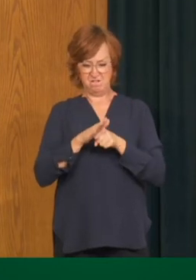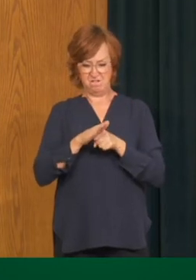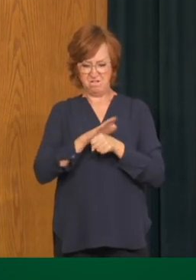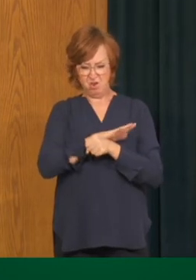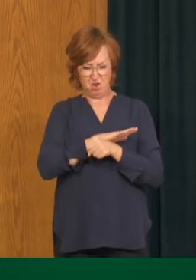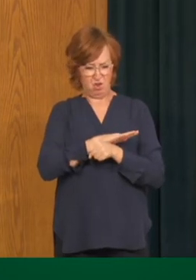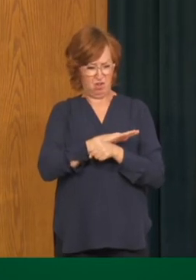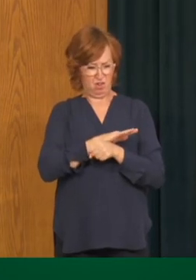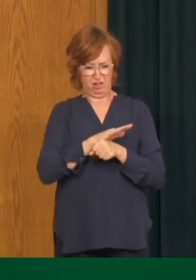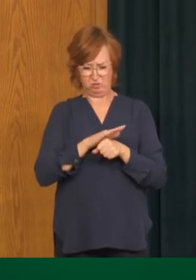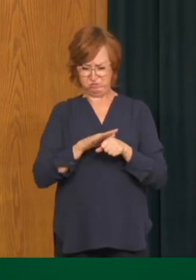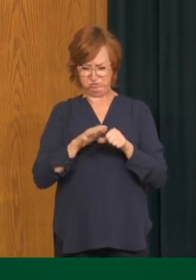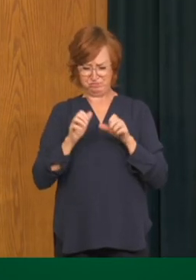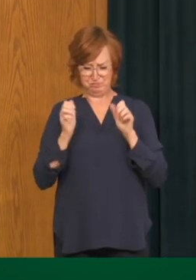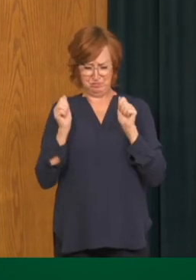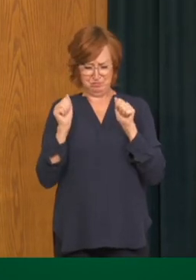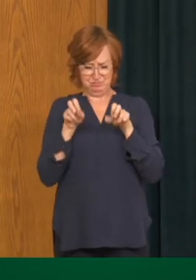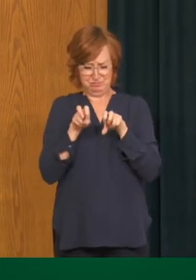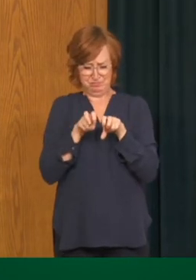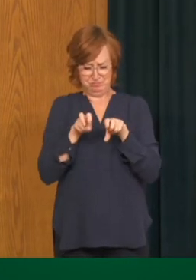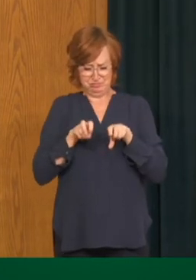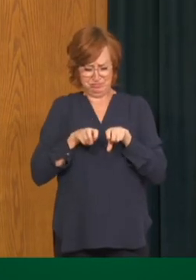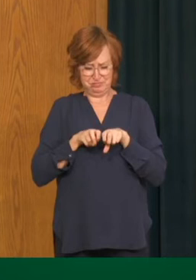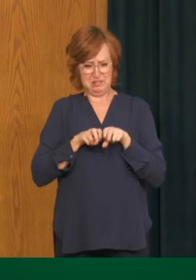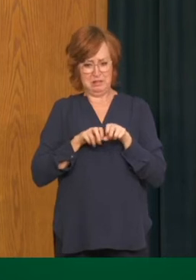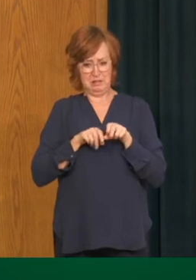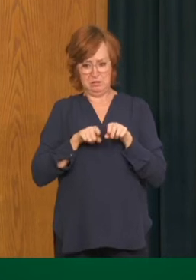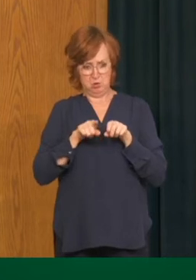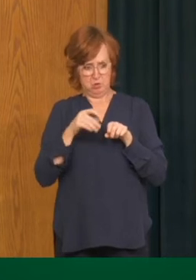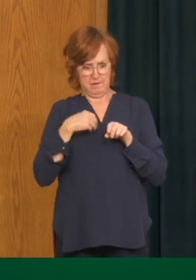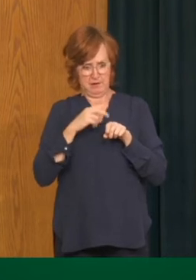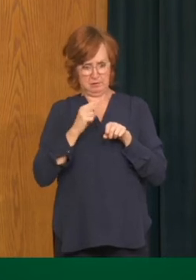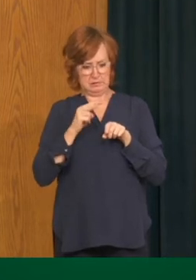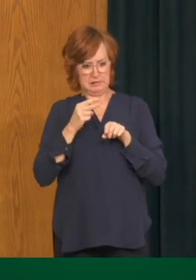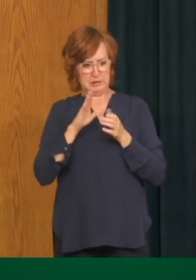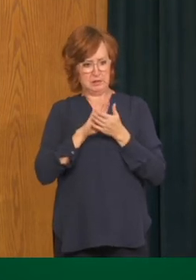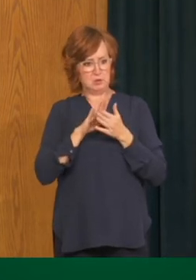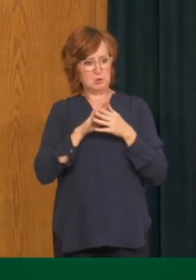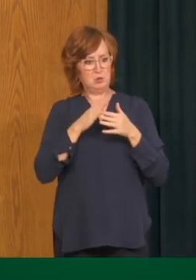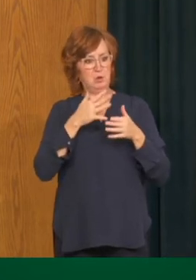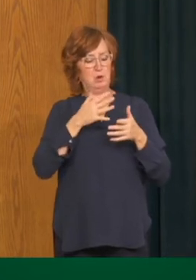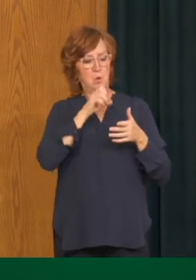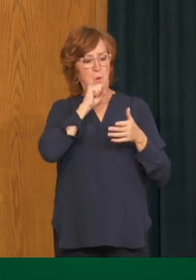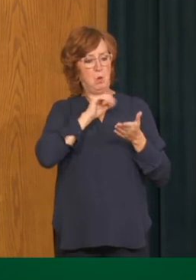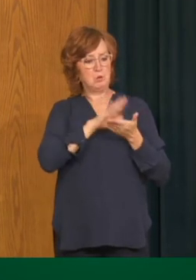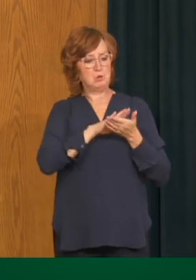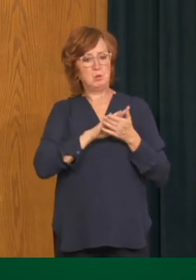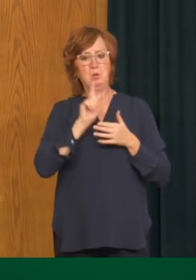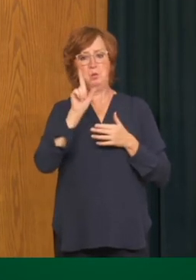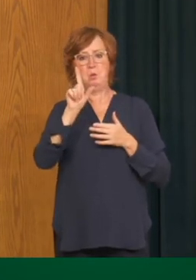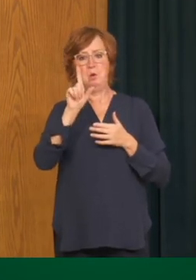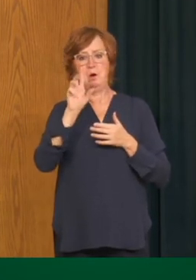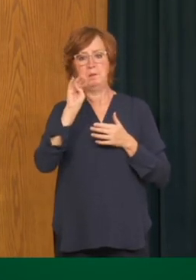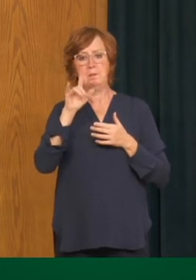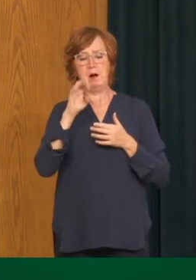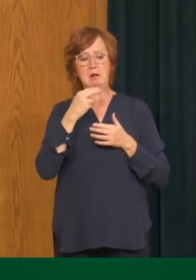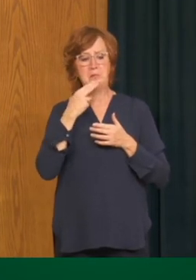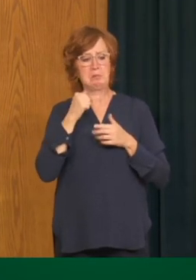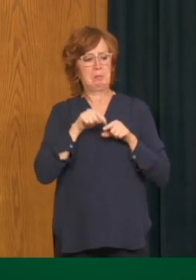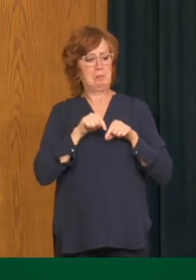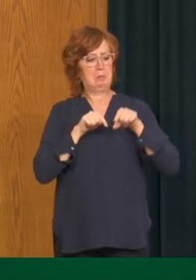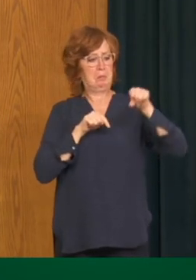And so we would ask the divisions to look, ever so closely at utilizing the capital assets that they